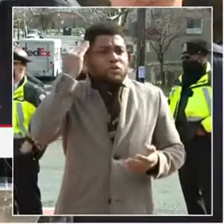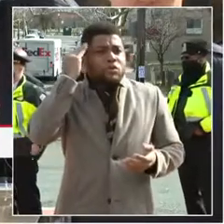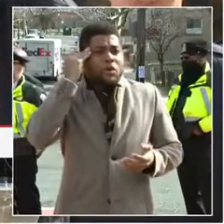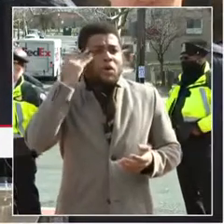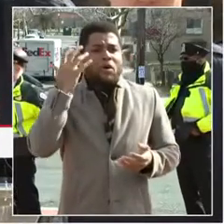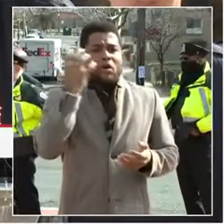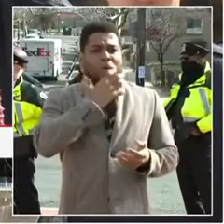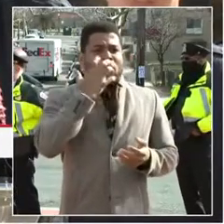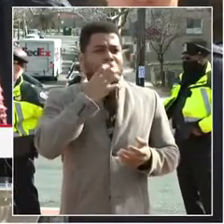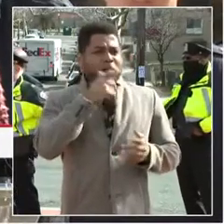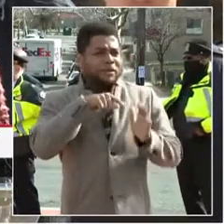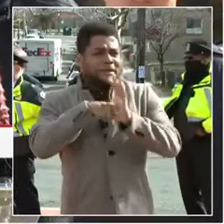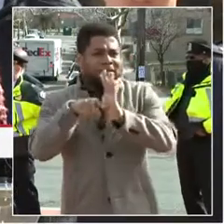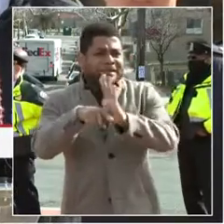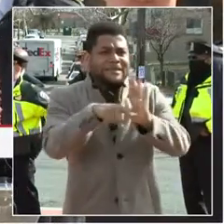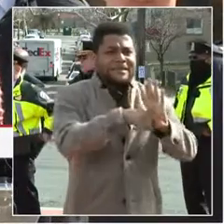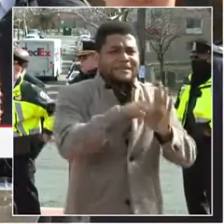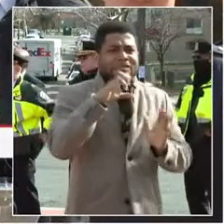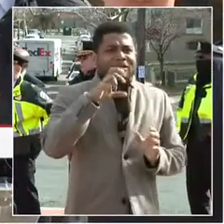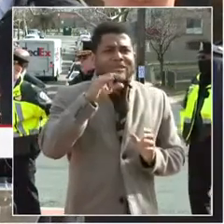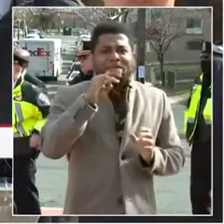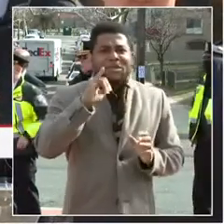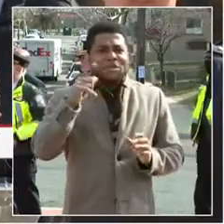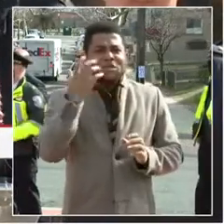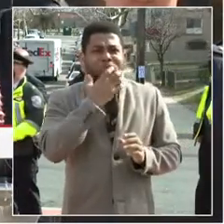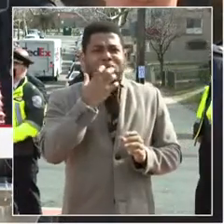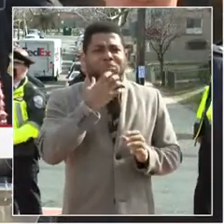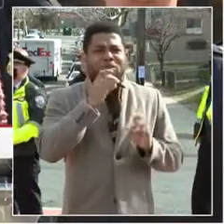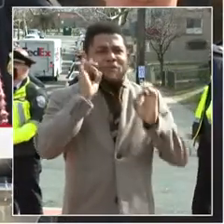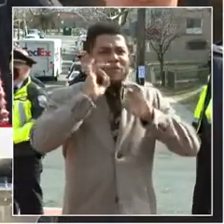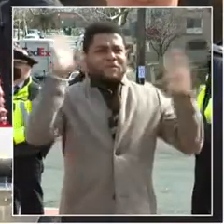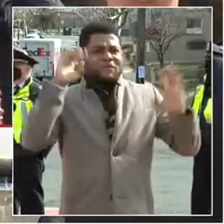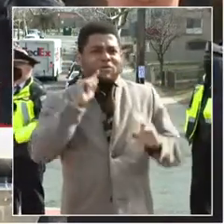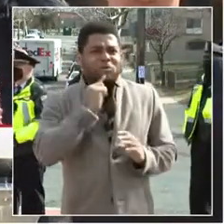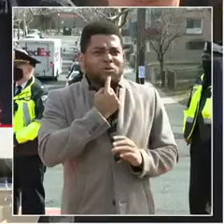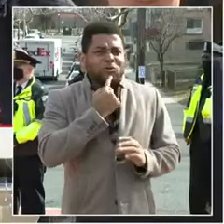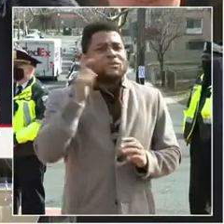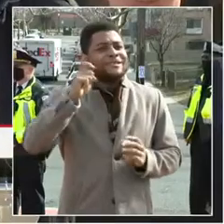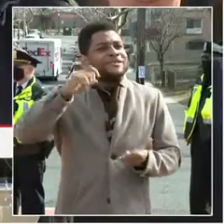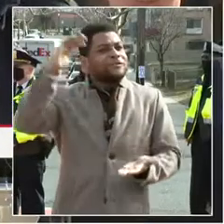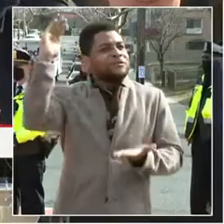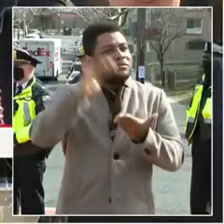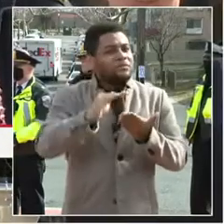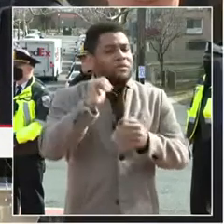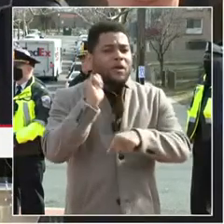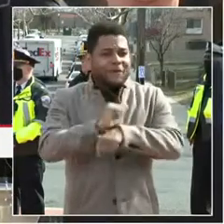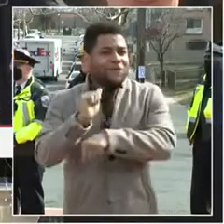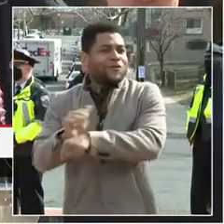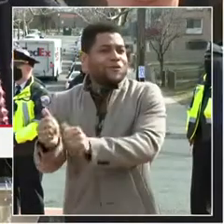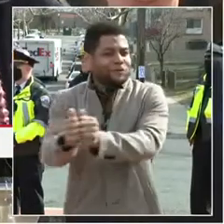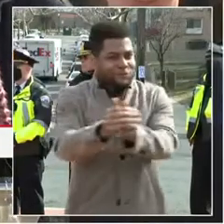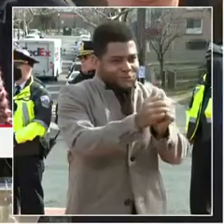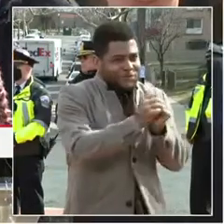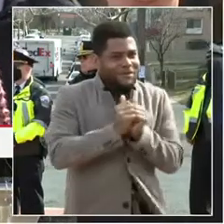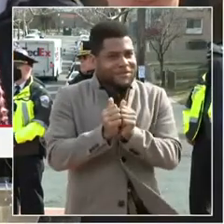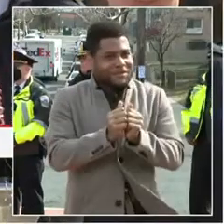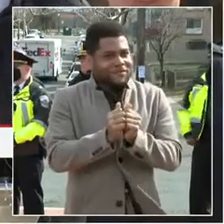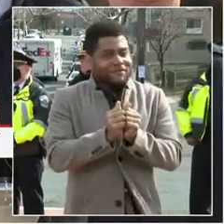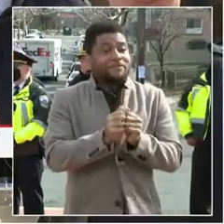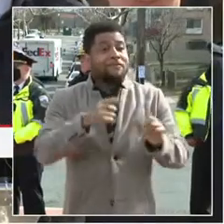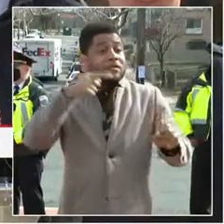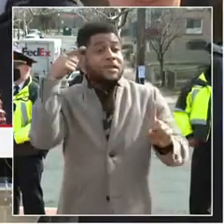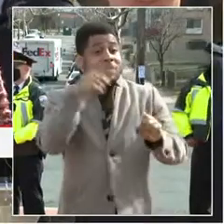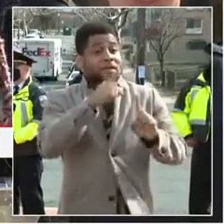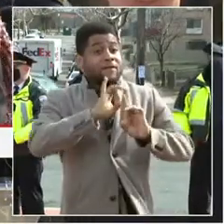homicide and everything that we can do to stop it. We must recognize this with this gun violence as a city